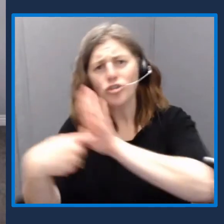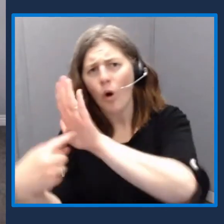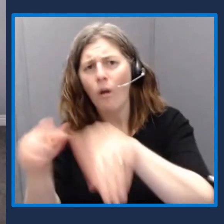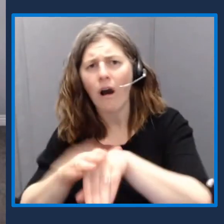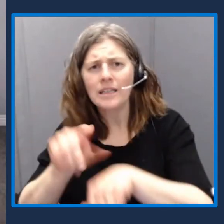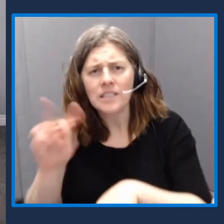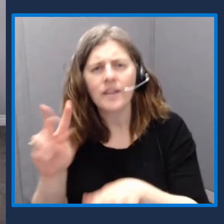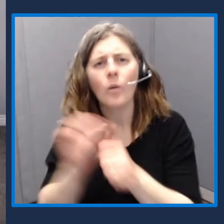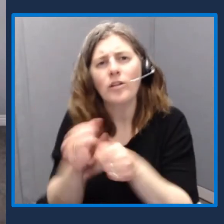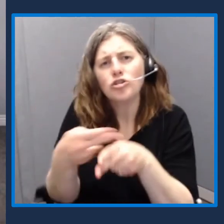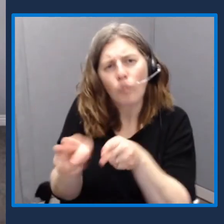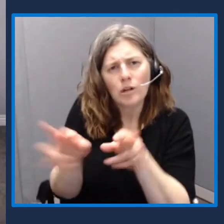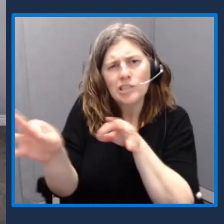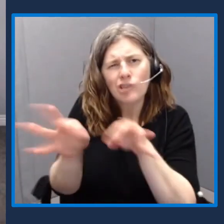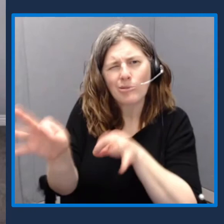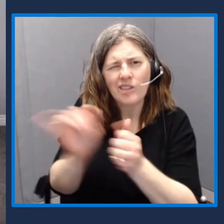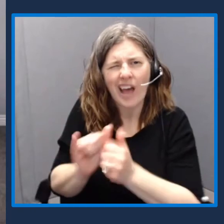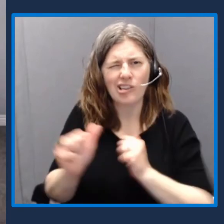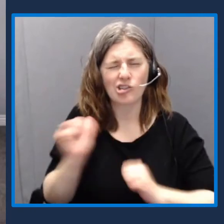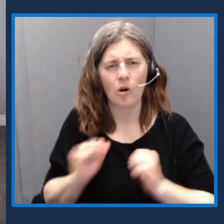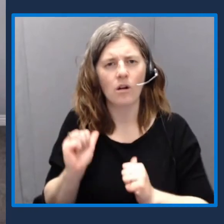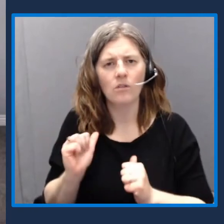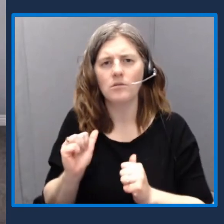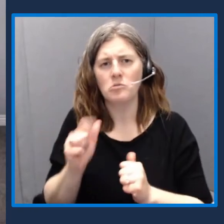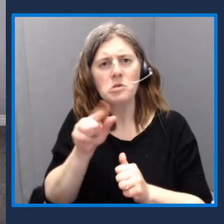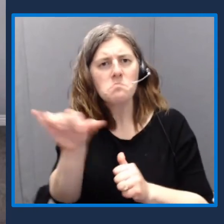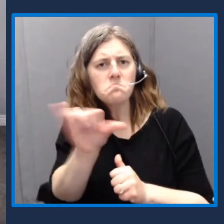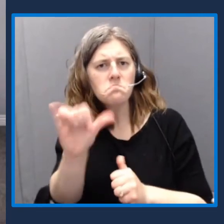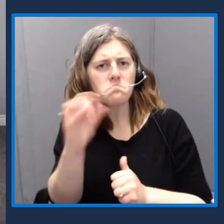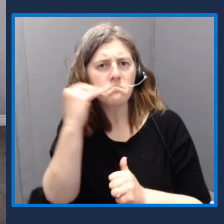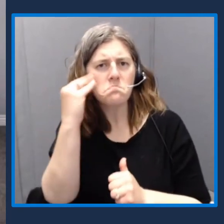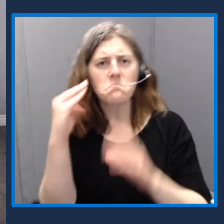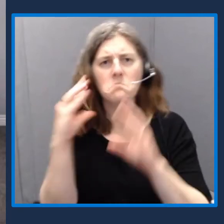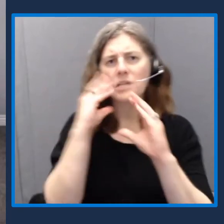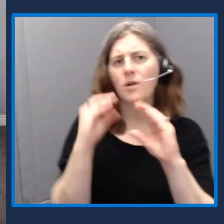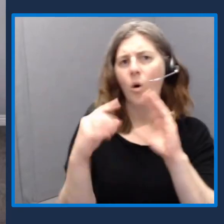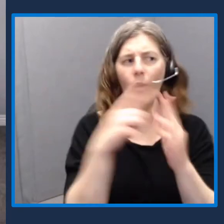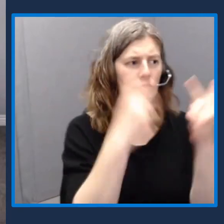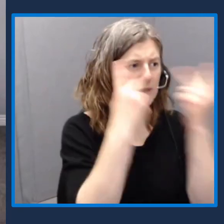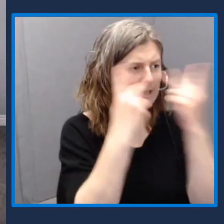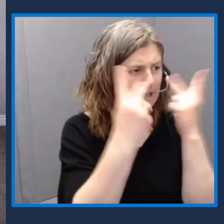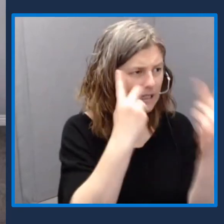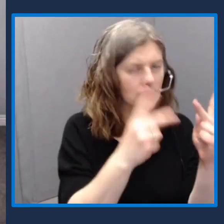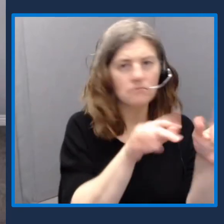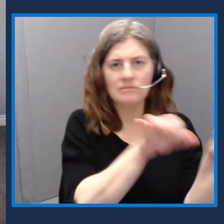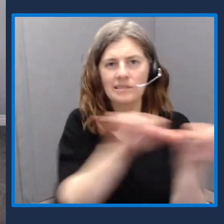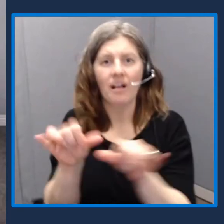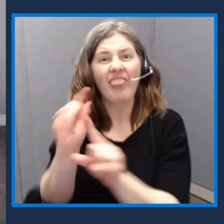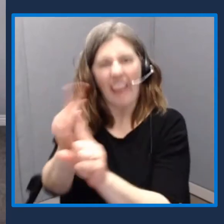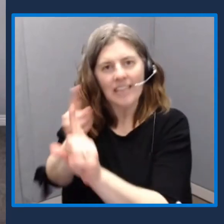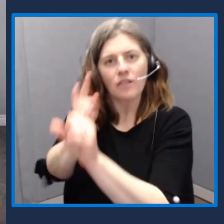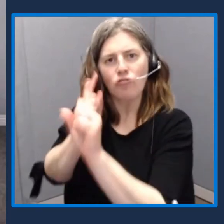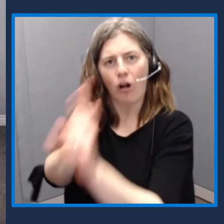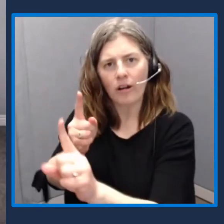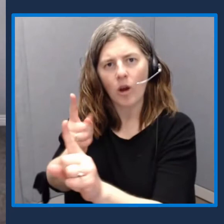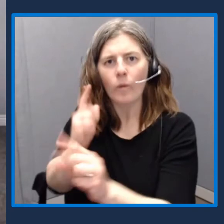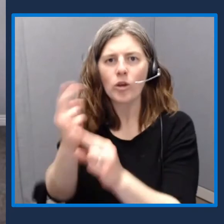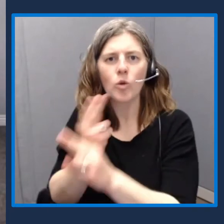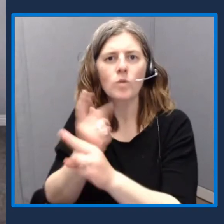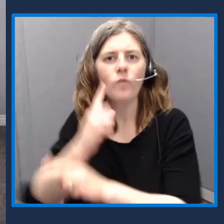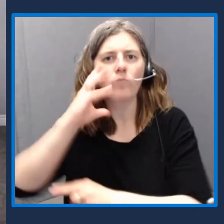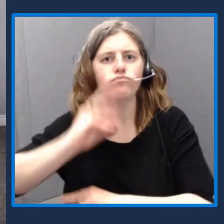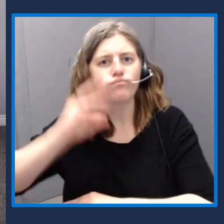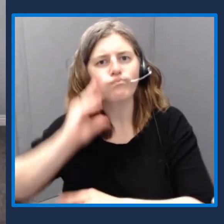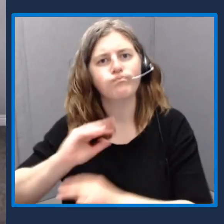short description of the show. So very equivalent experience to what's being displayed visually. This is the target that we go after for a usable